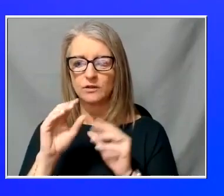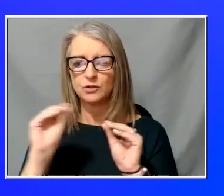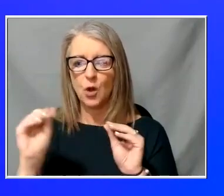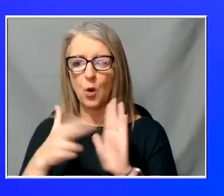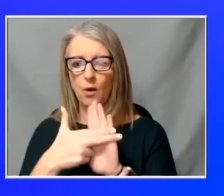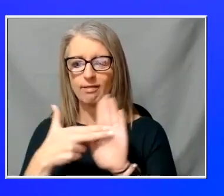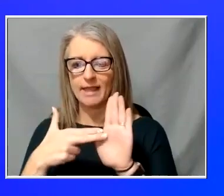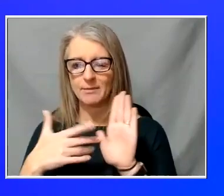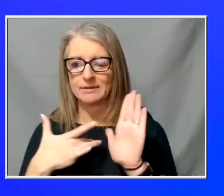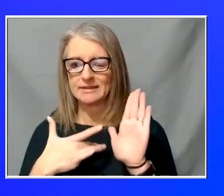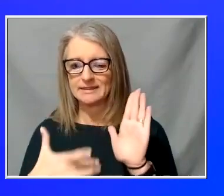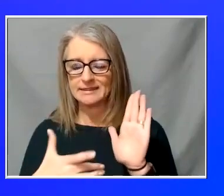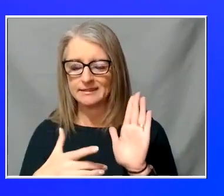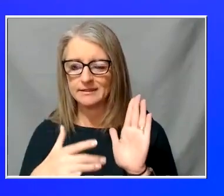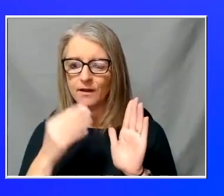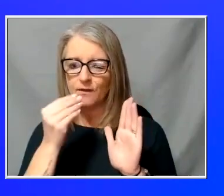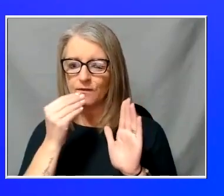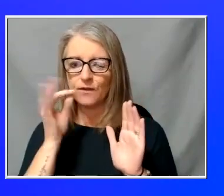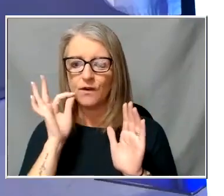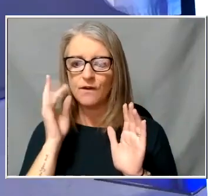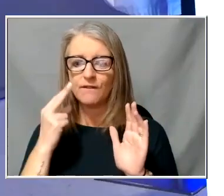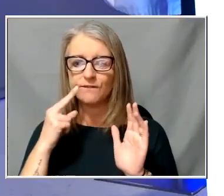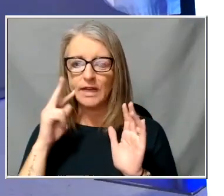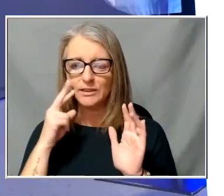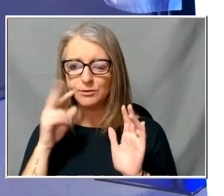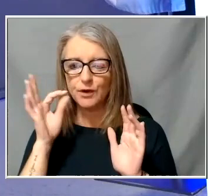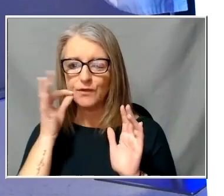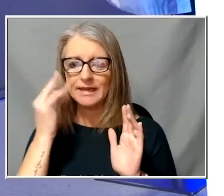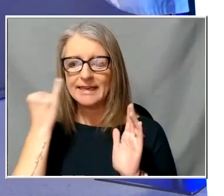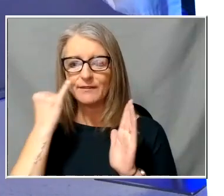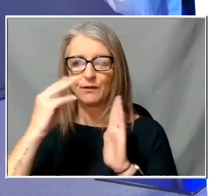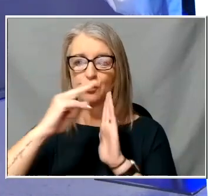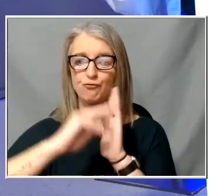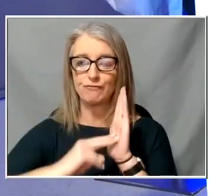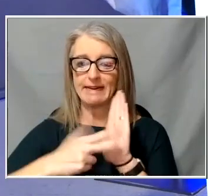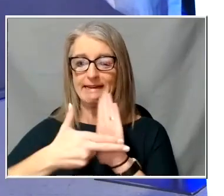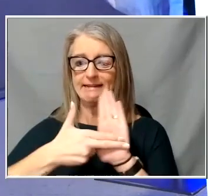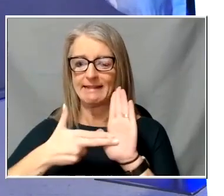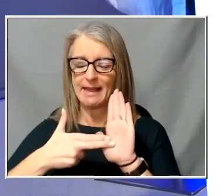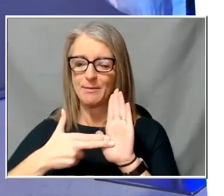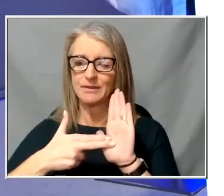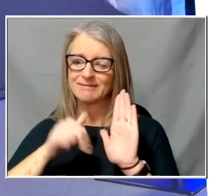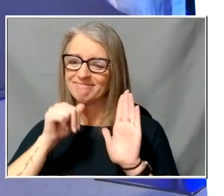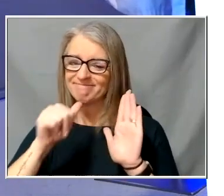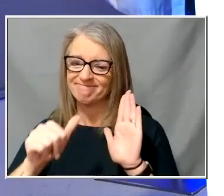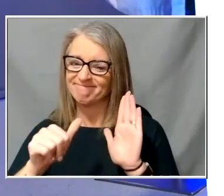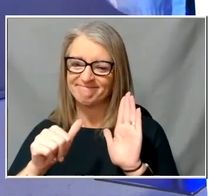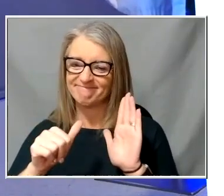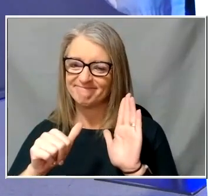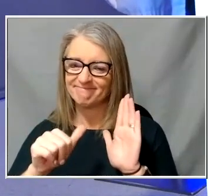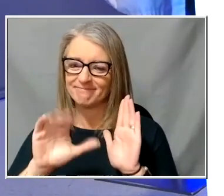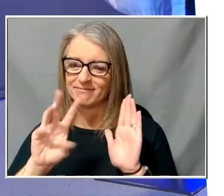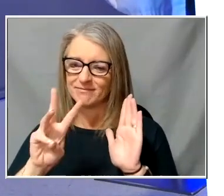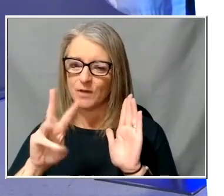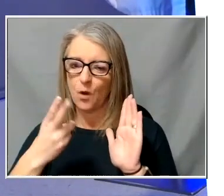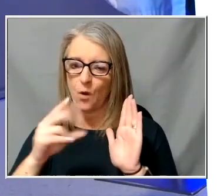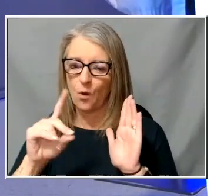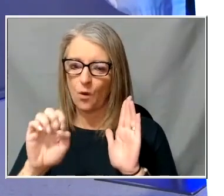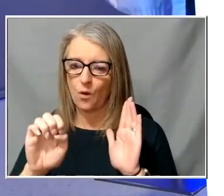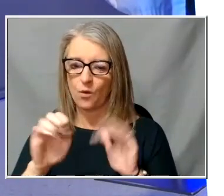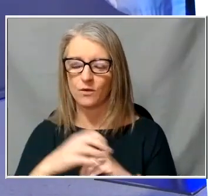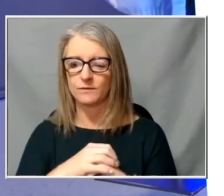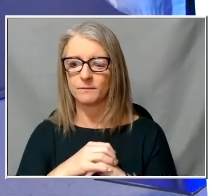most part, right? Fruit and vegetable have. Yeah, if you have to read Yes. about it, it's not whole. I have